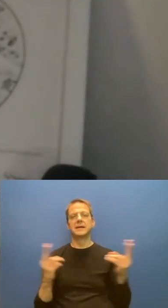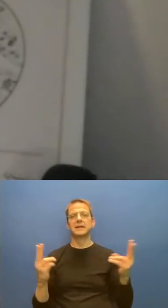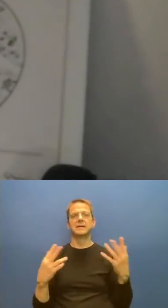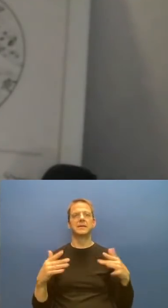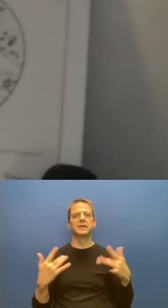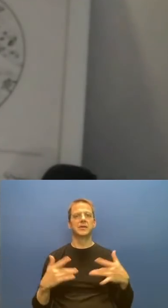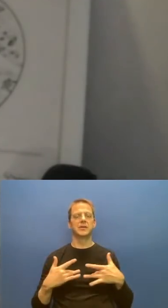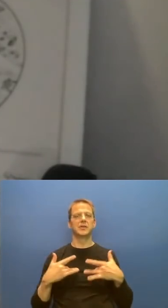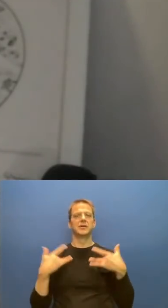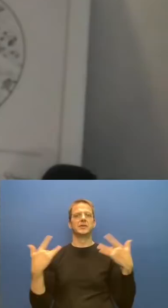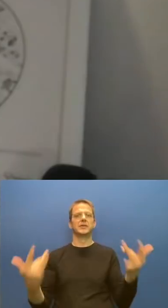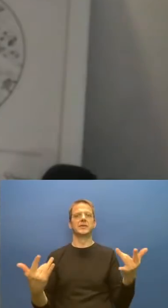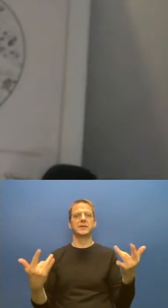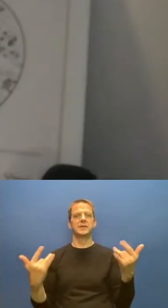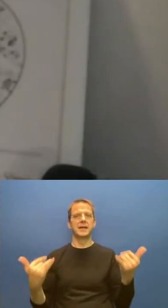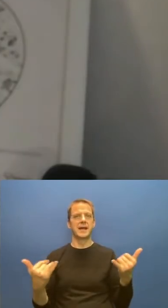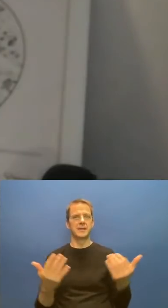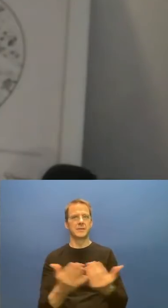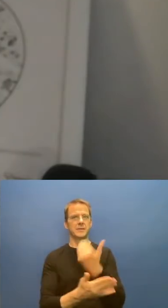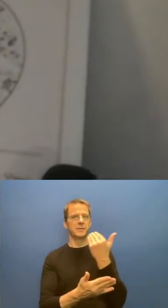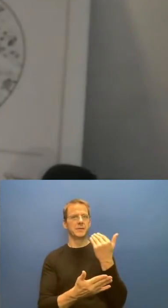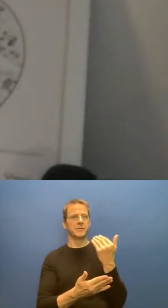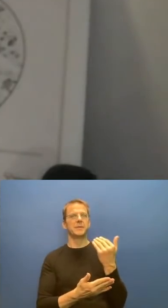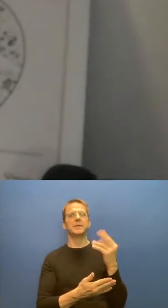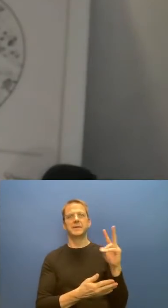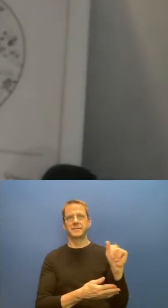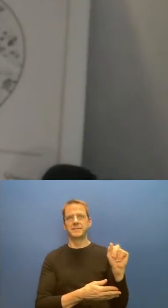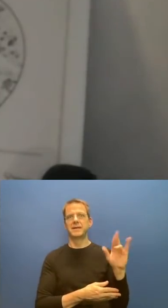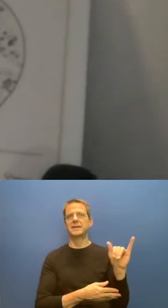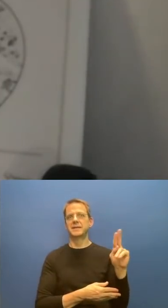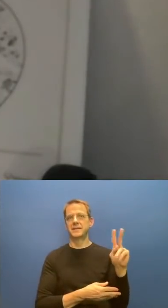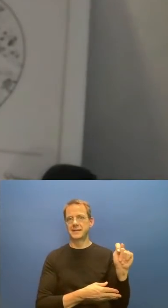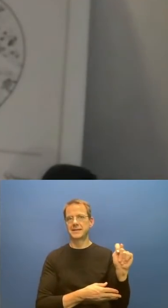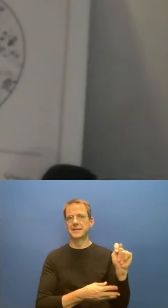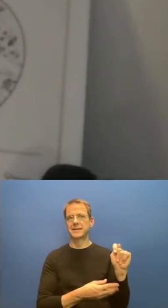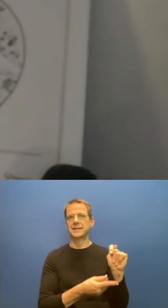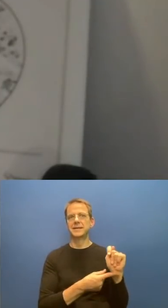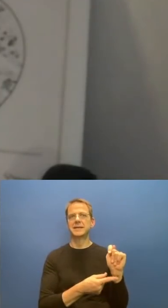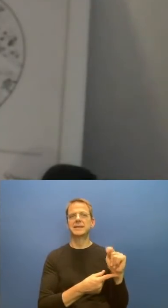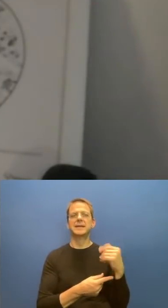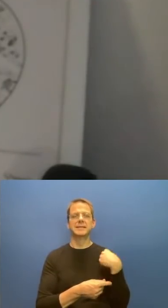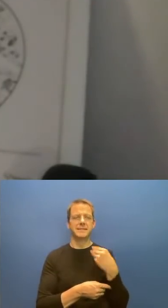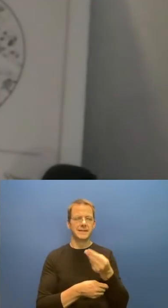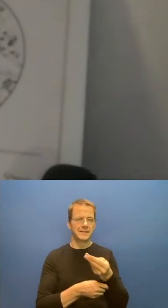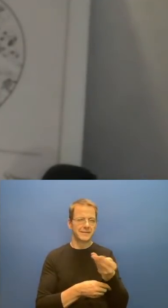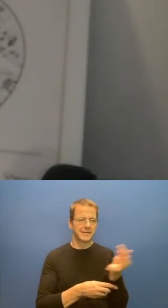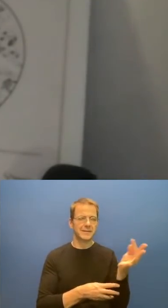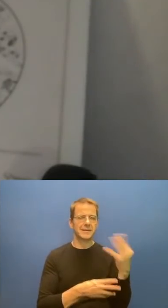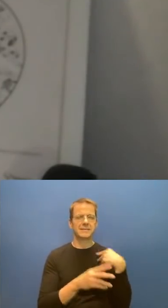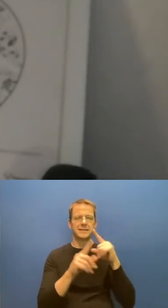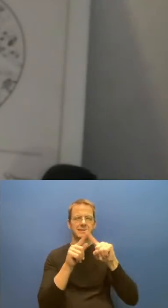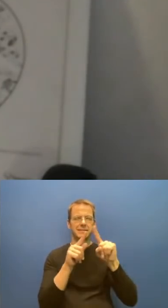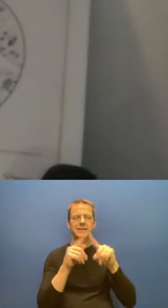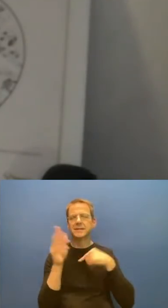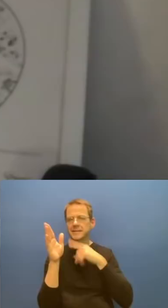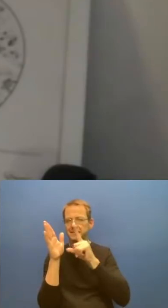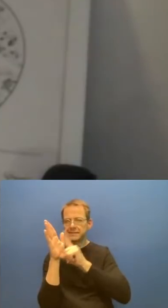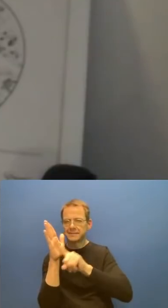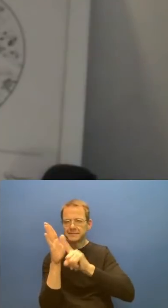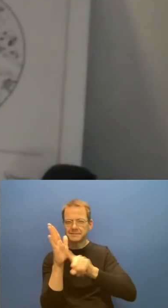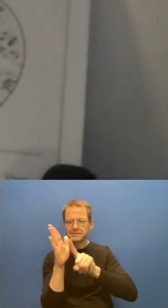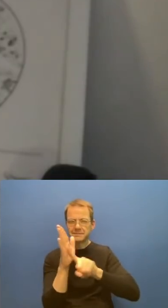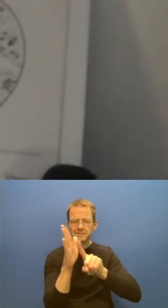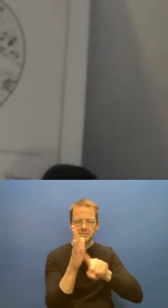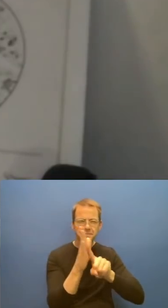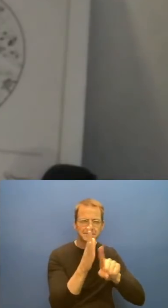different lines of investigation that need to be taken before we can really come to conclusions about it. I also want to point out